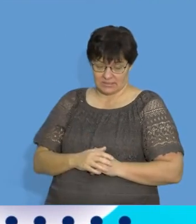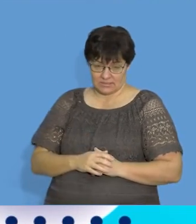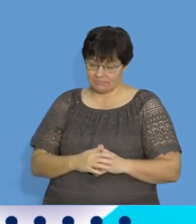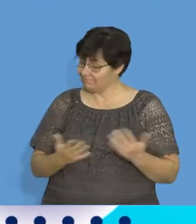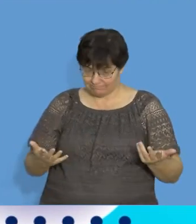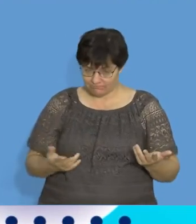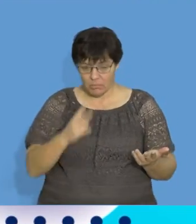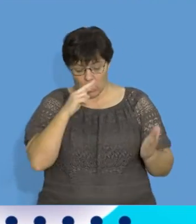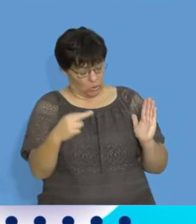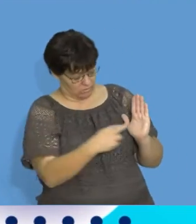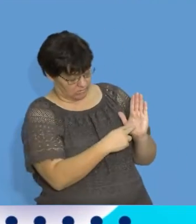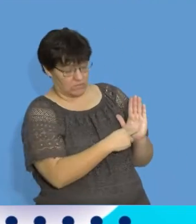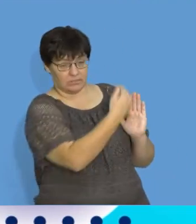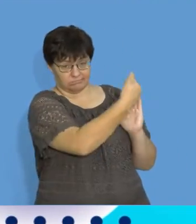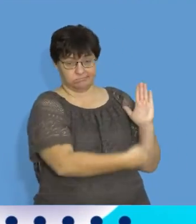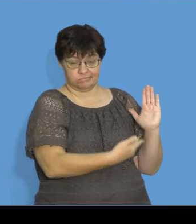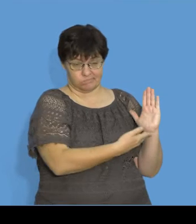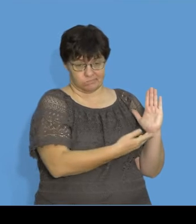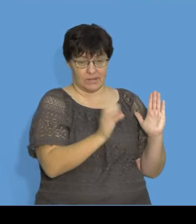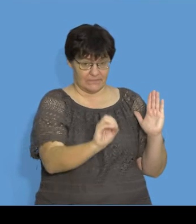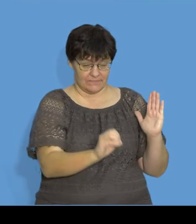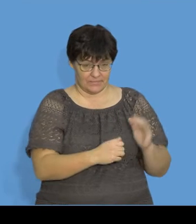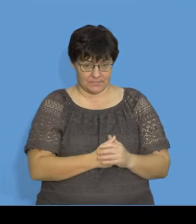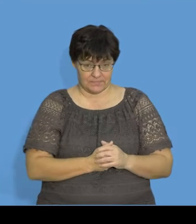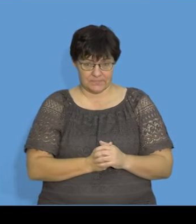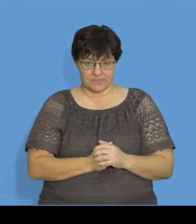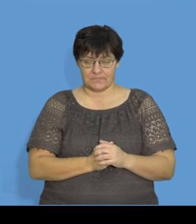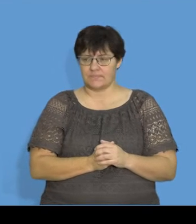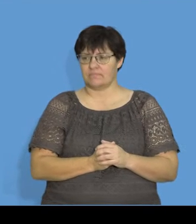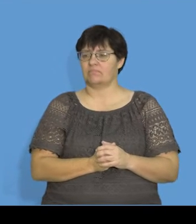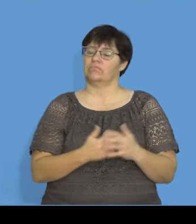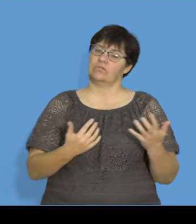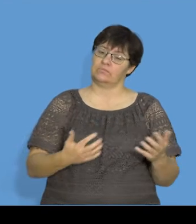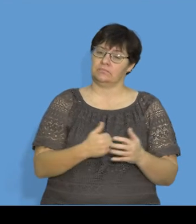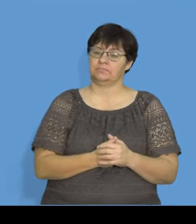not, look it up, okay? So,